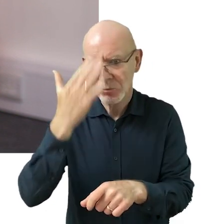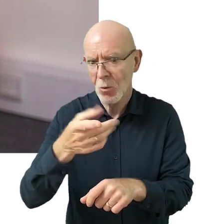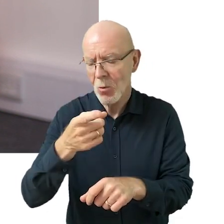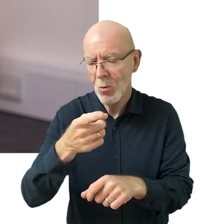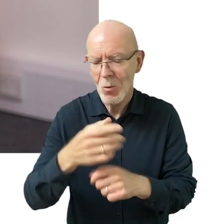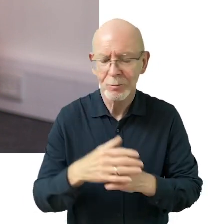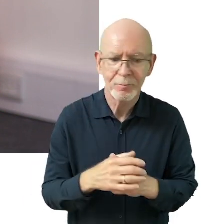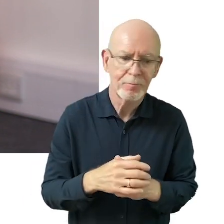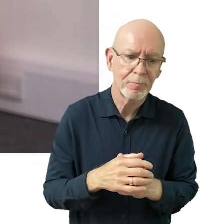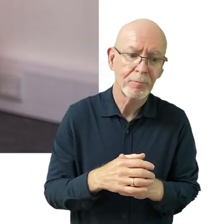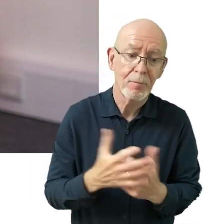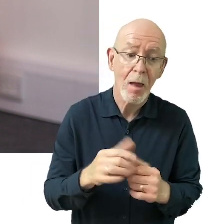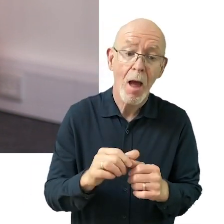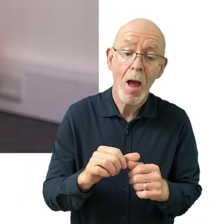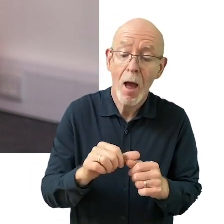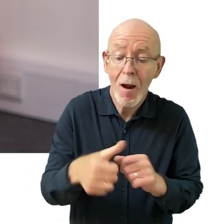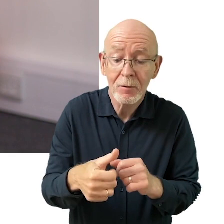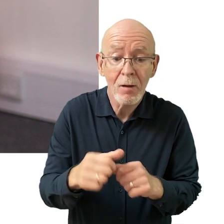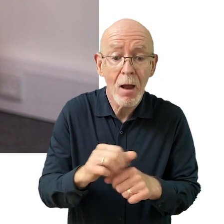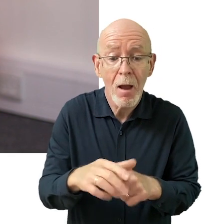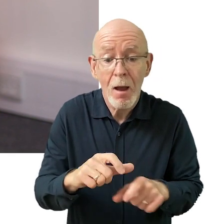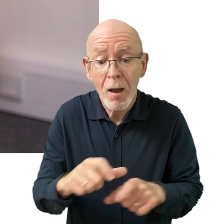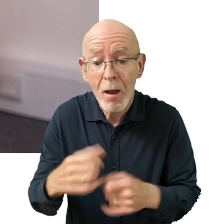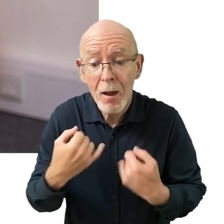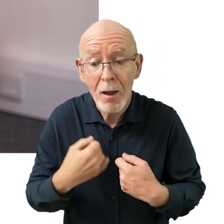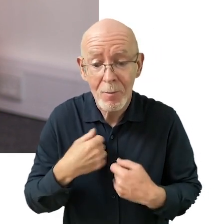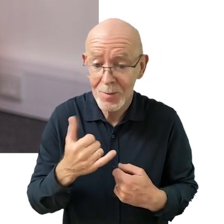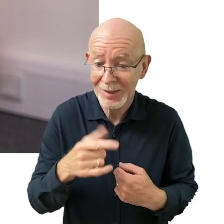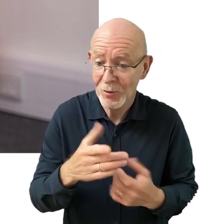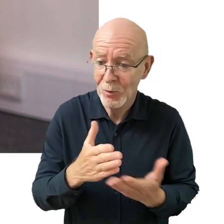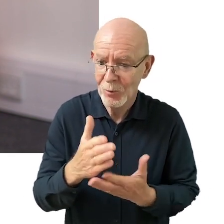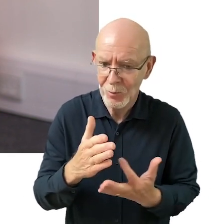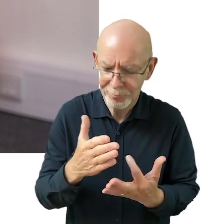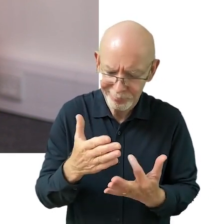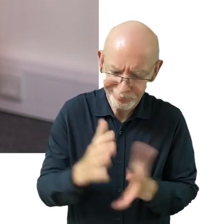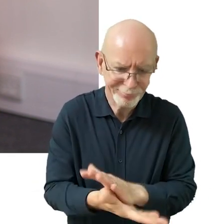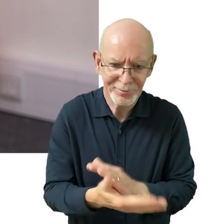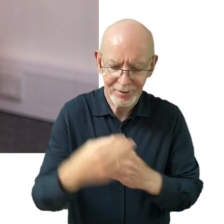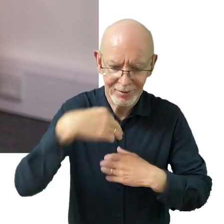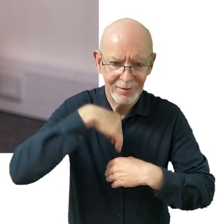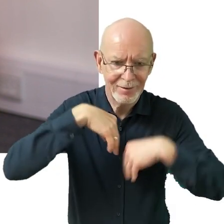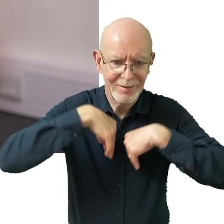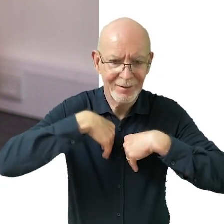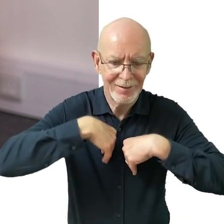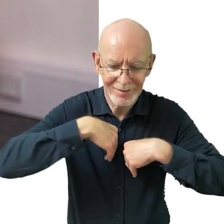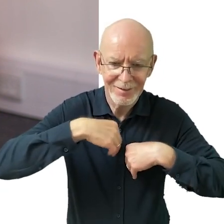know. Part of the post-viral syndrome may be the disruption of the biological